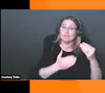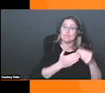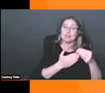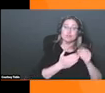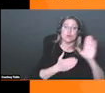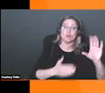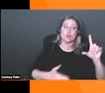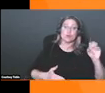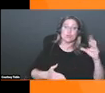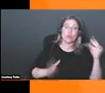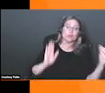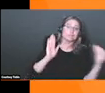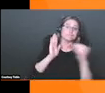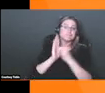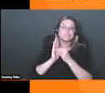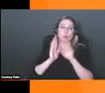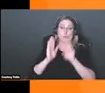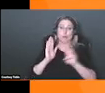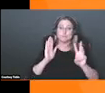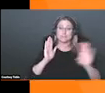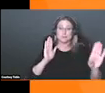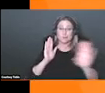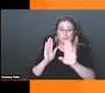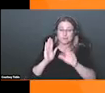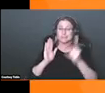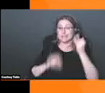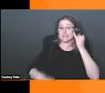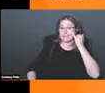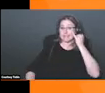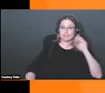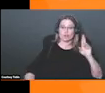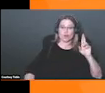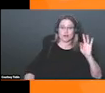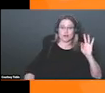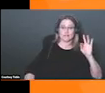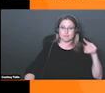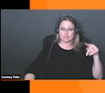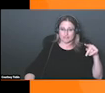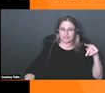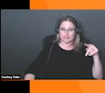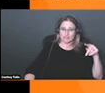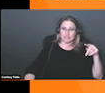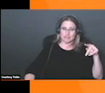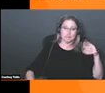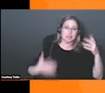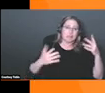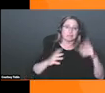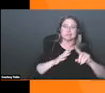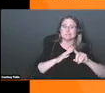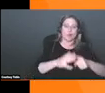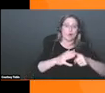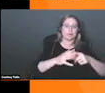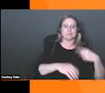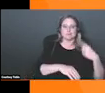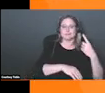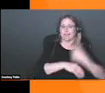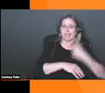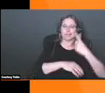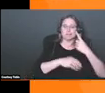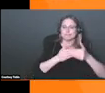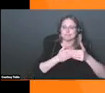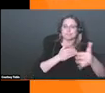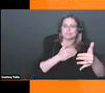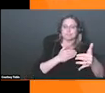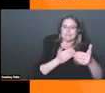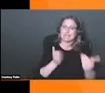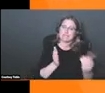website. If it's an RFP, they'll probably set a kickoff date meeting, and you just want to be